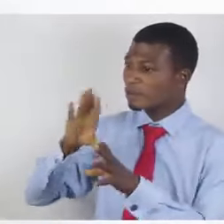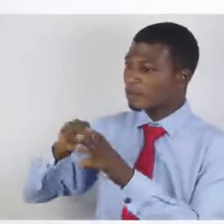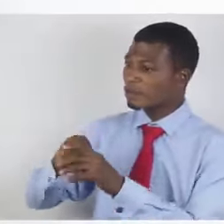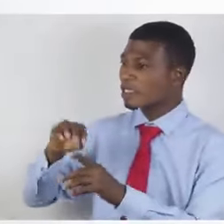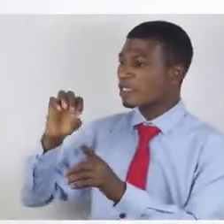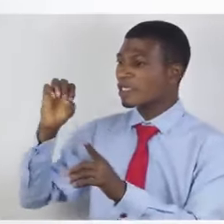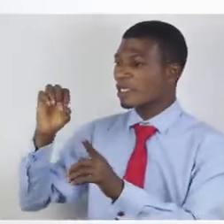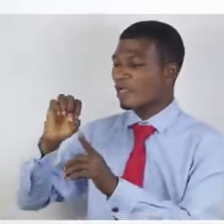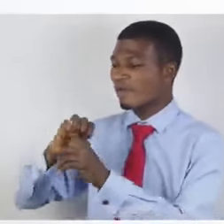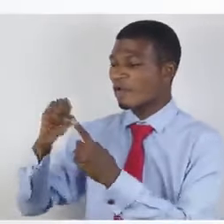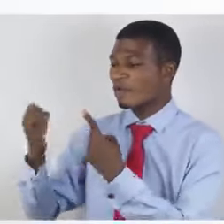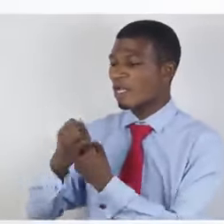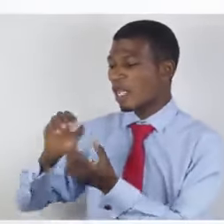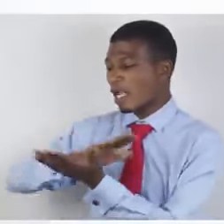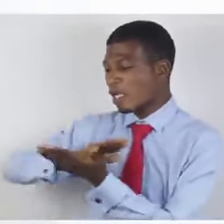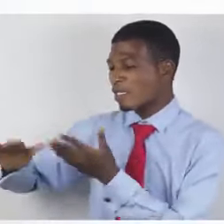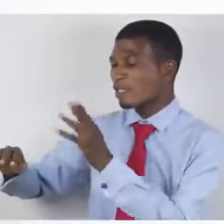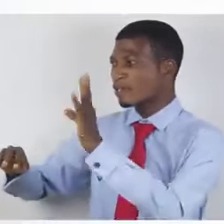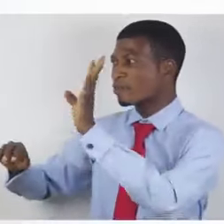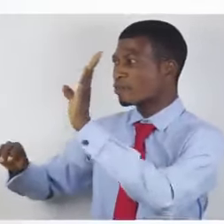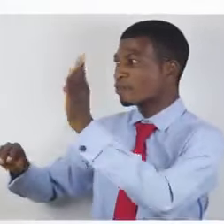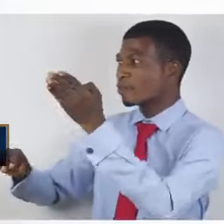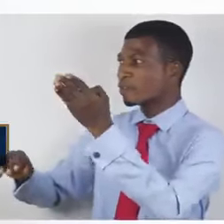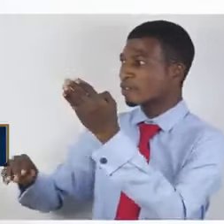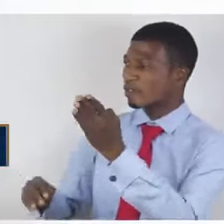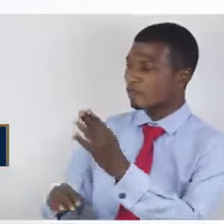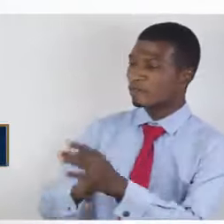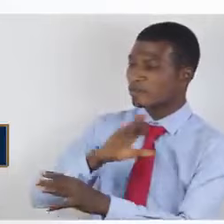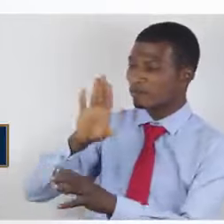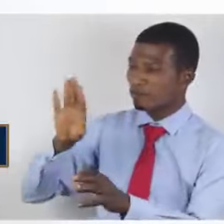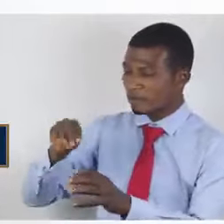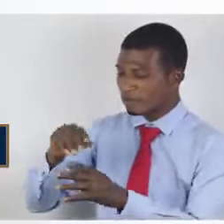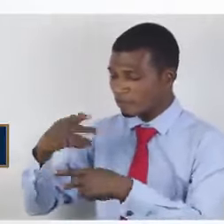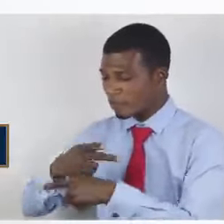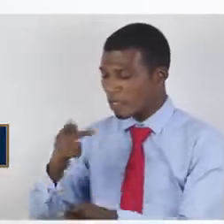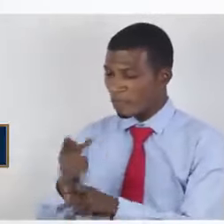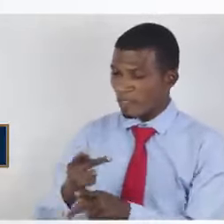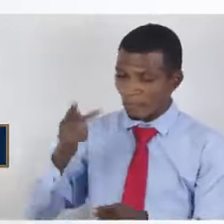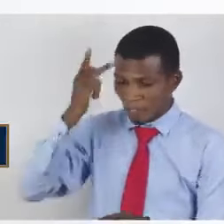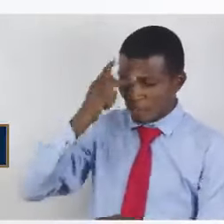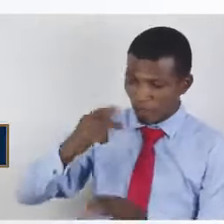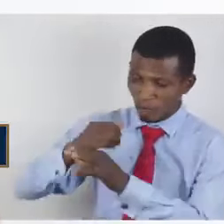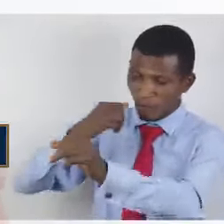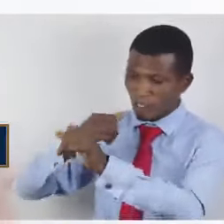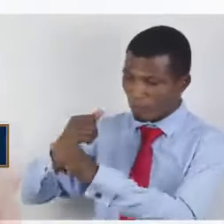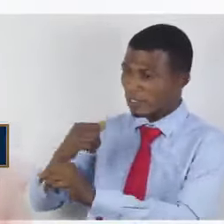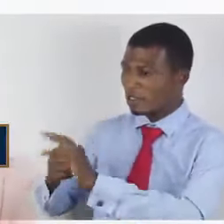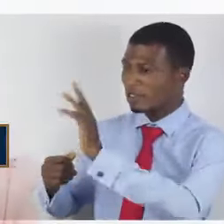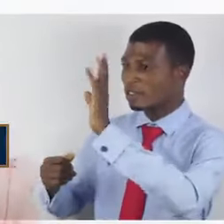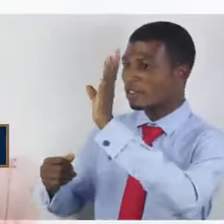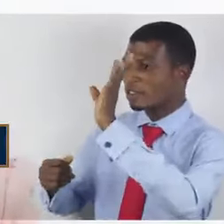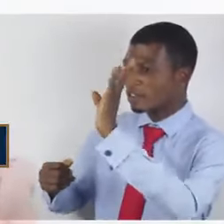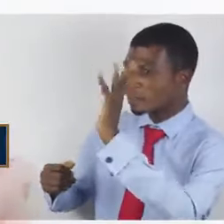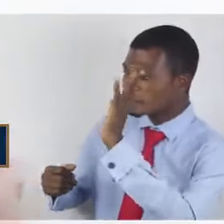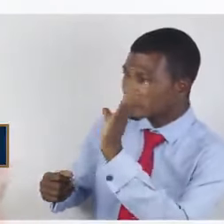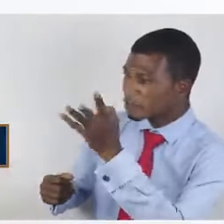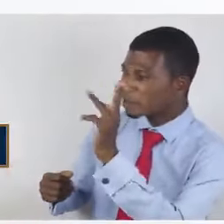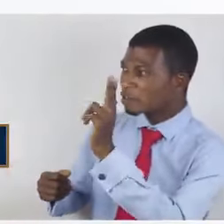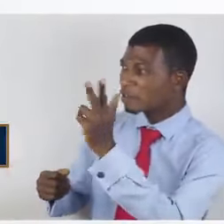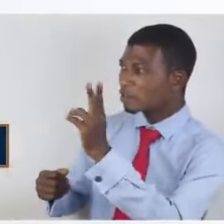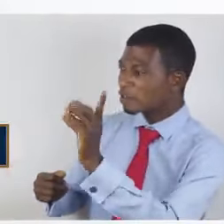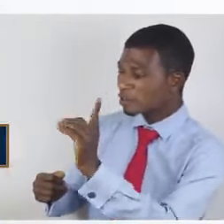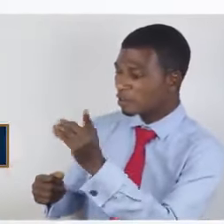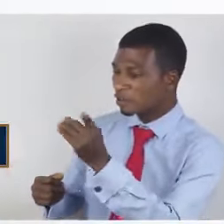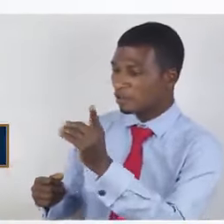Engaging youth in environmental sanitation, B. Funding political campaigns, C. Providing